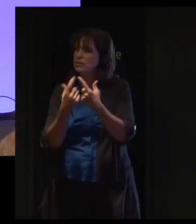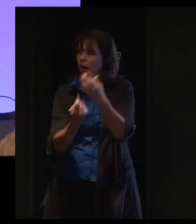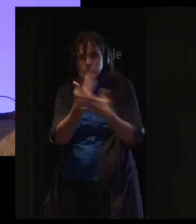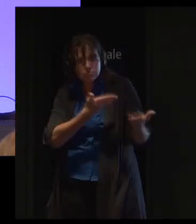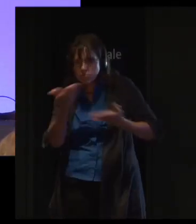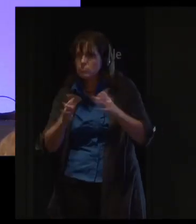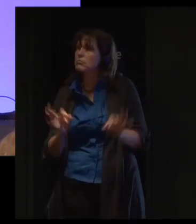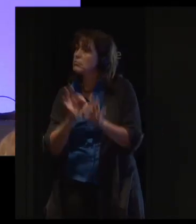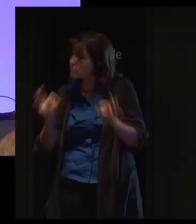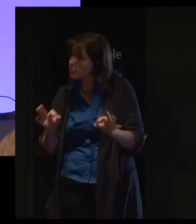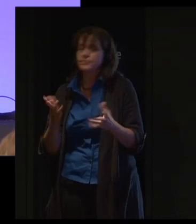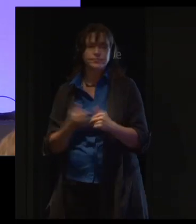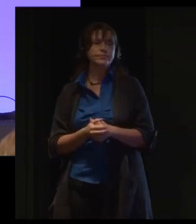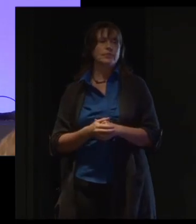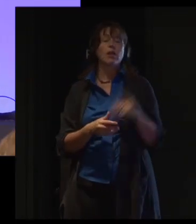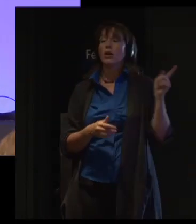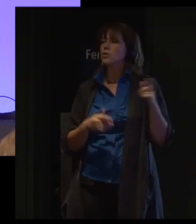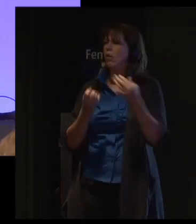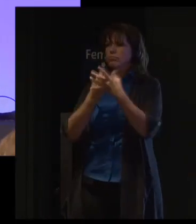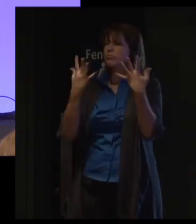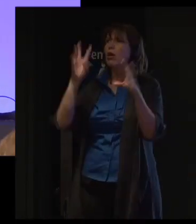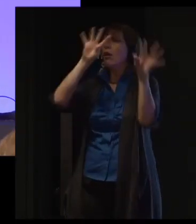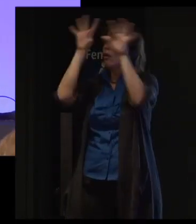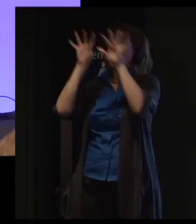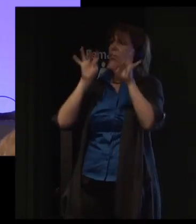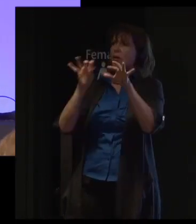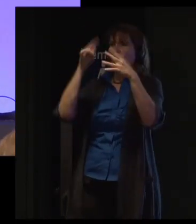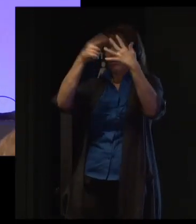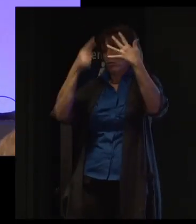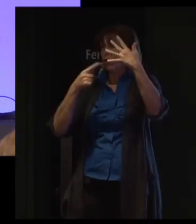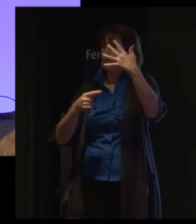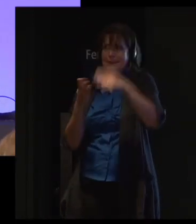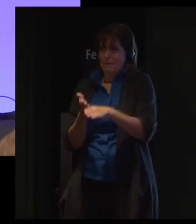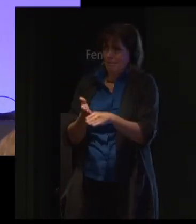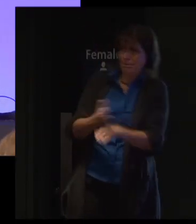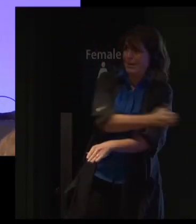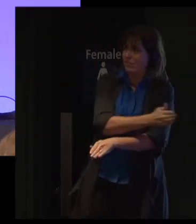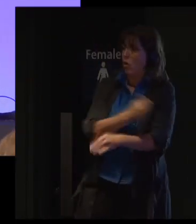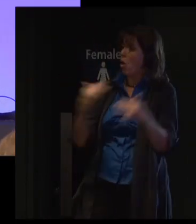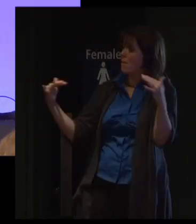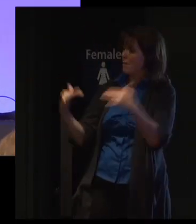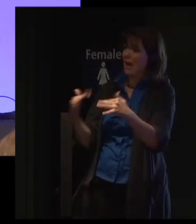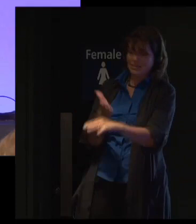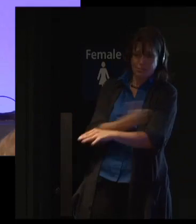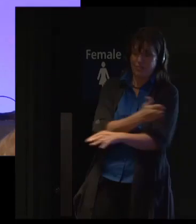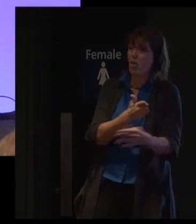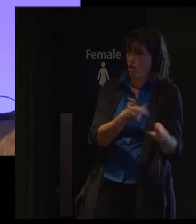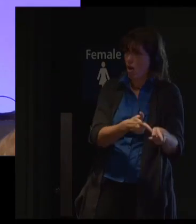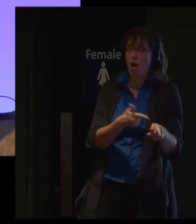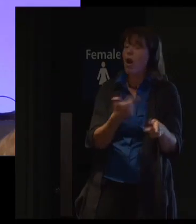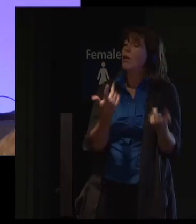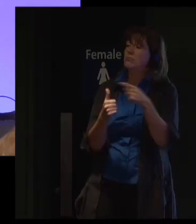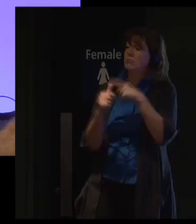Most of the questions that have to be answered appear already days before a football match. It's always